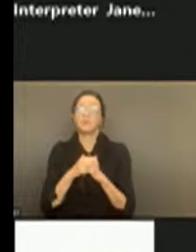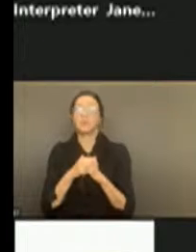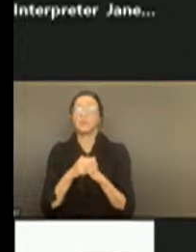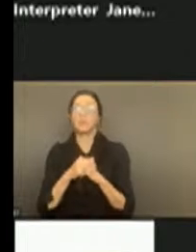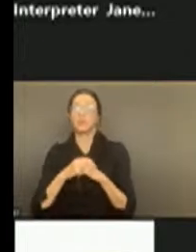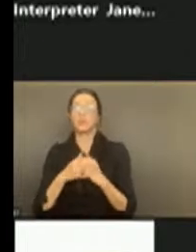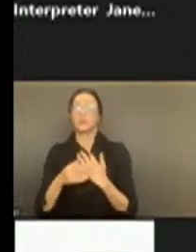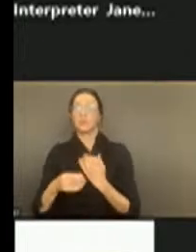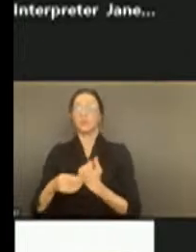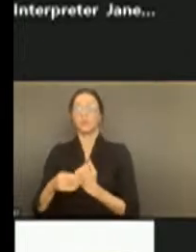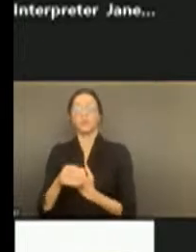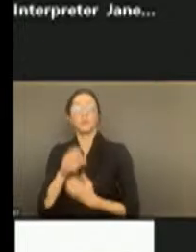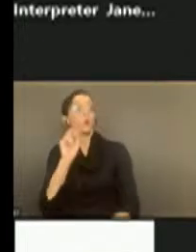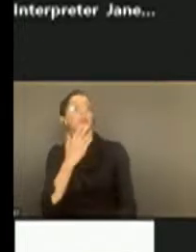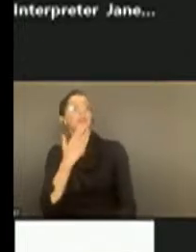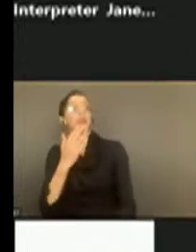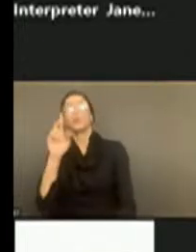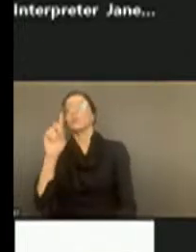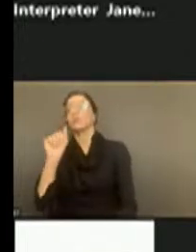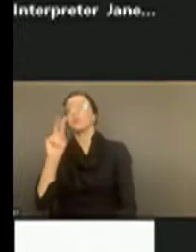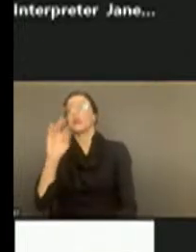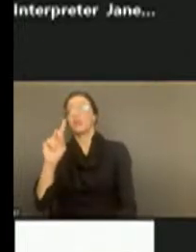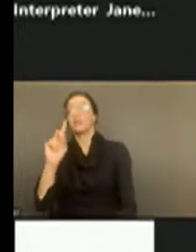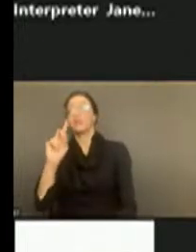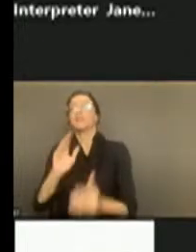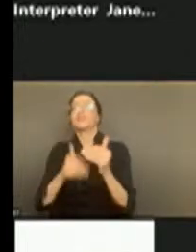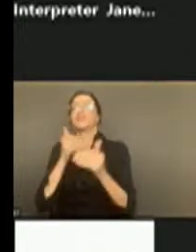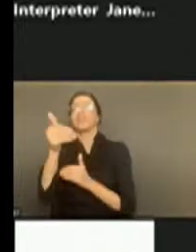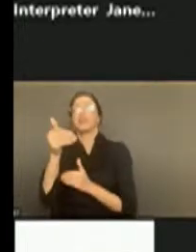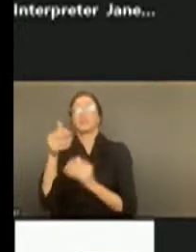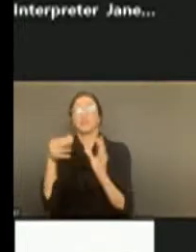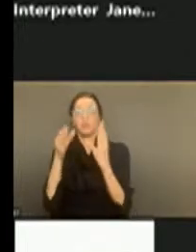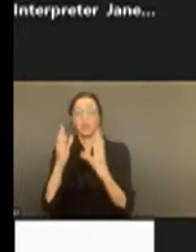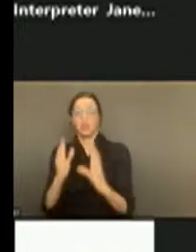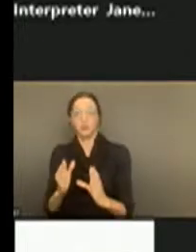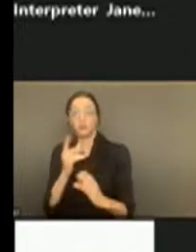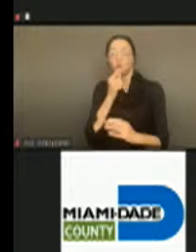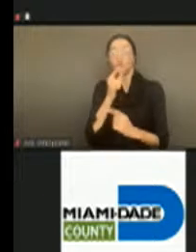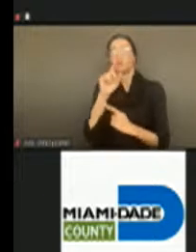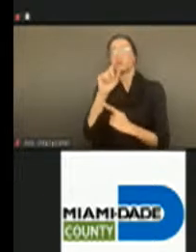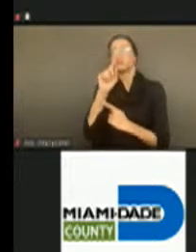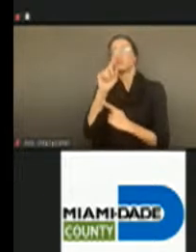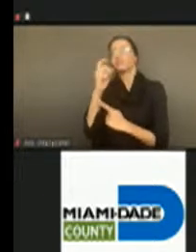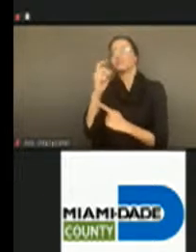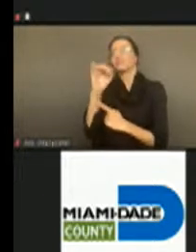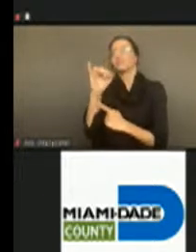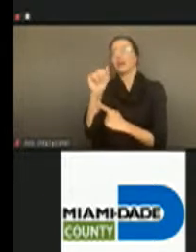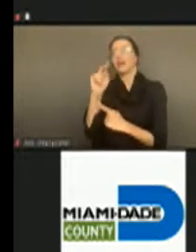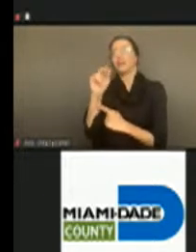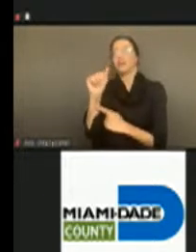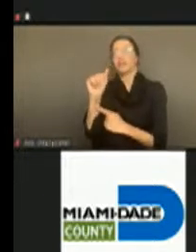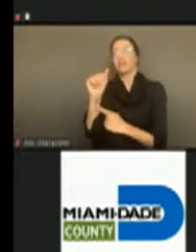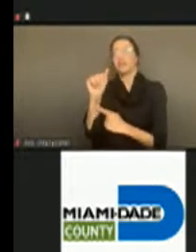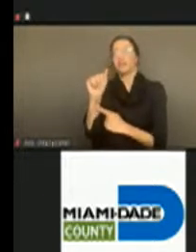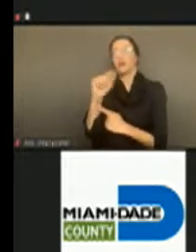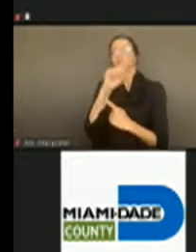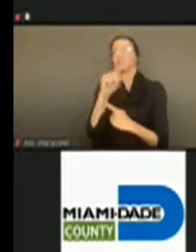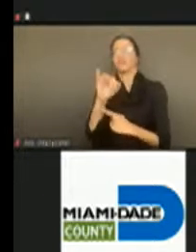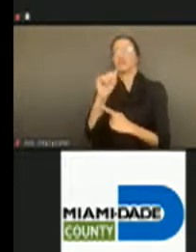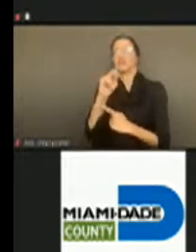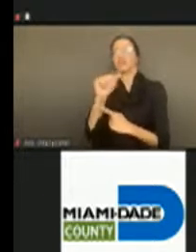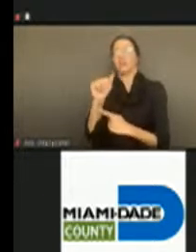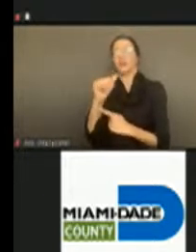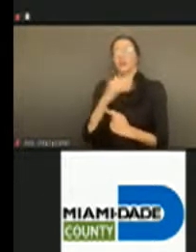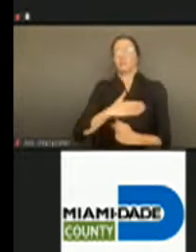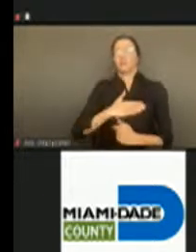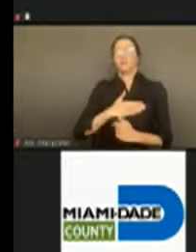Okay, thank you, David. The next speaker I have is Ziana Alslus. Ziana Alslus, please unmute your mic